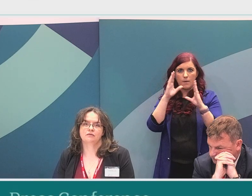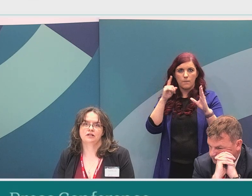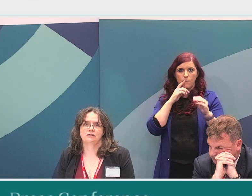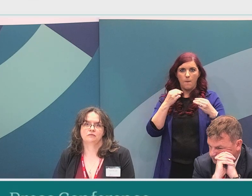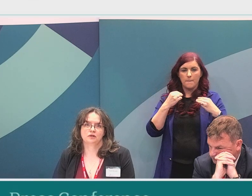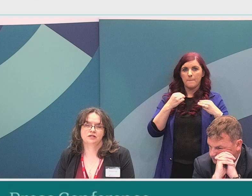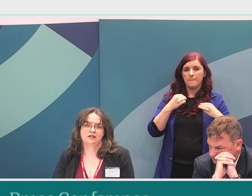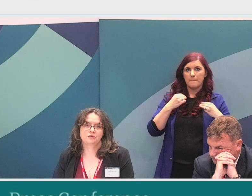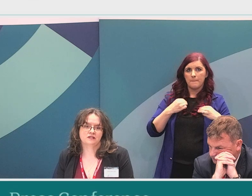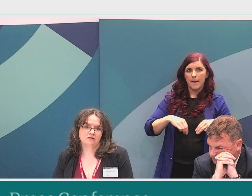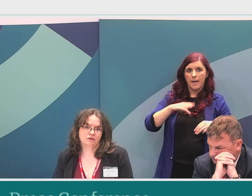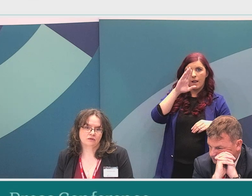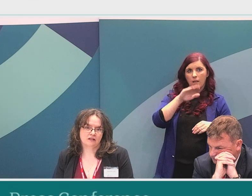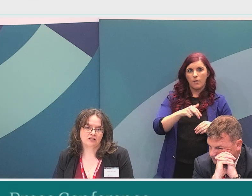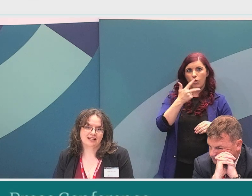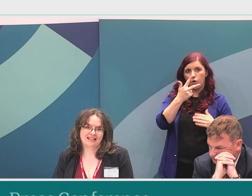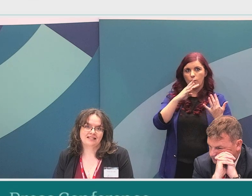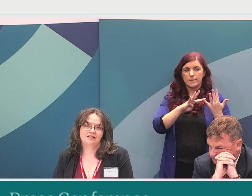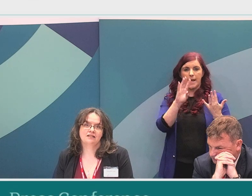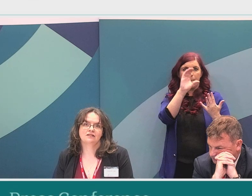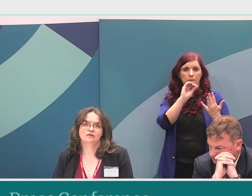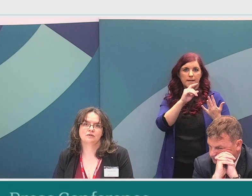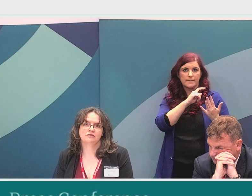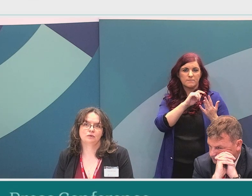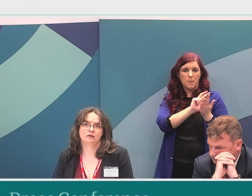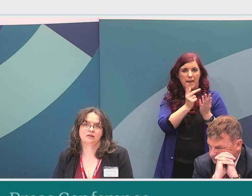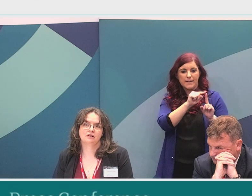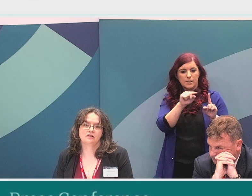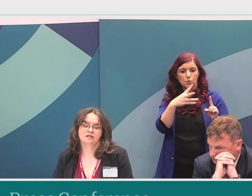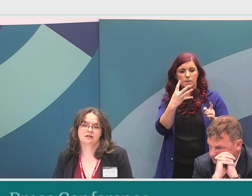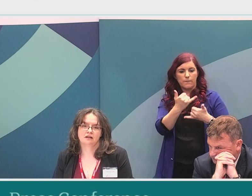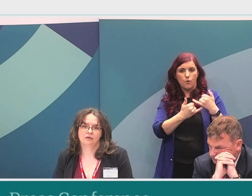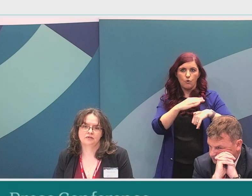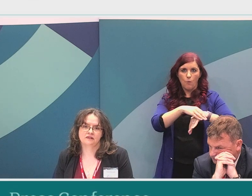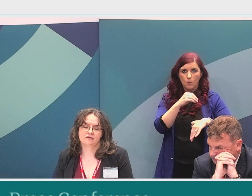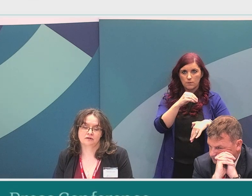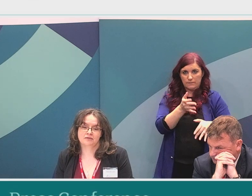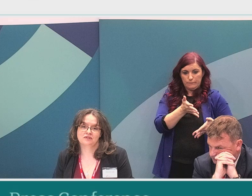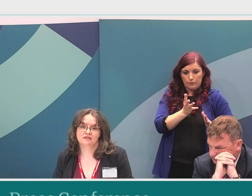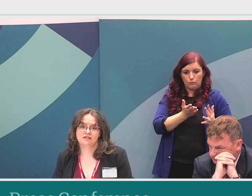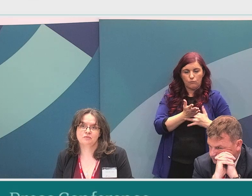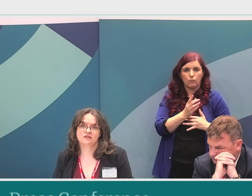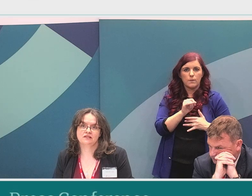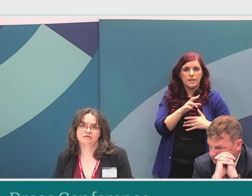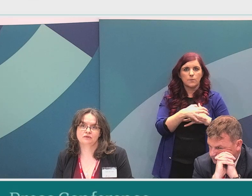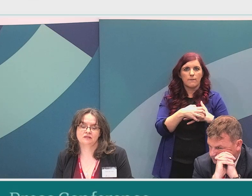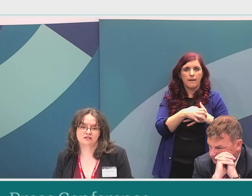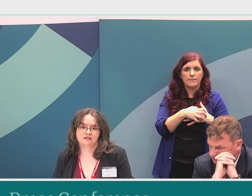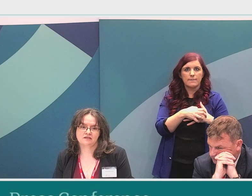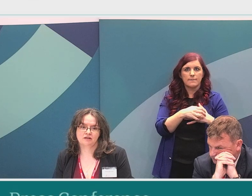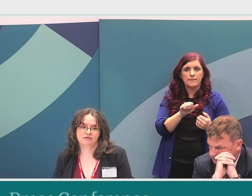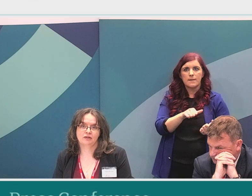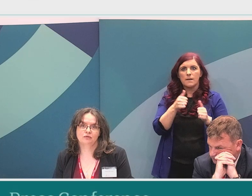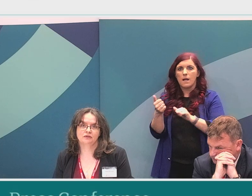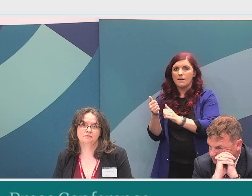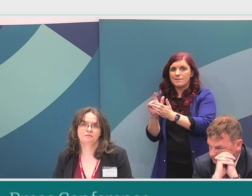it ranges from 39% for those aged 18 to 24, down to 17% for those aged